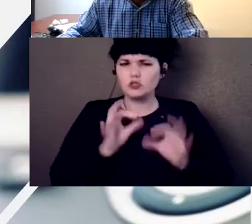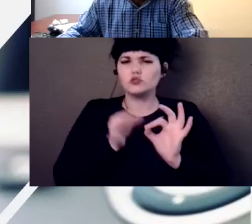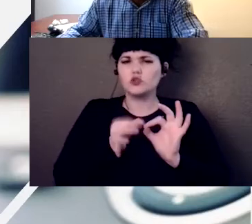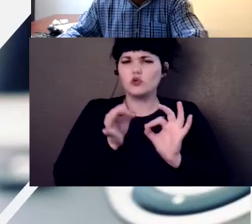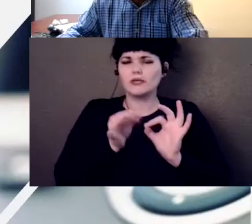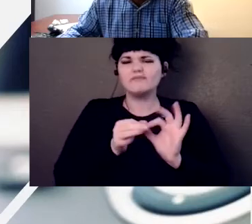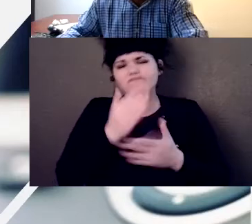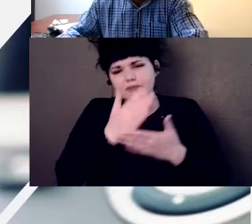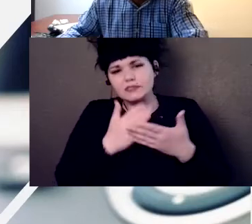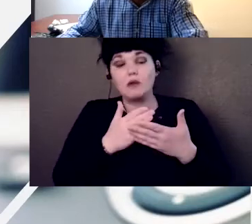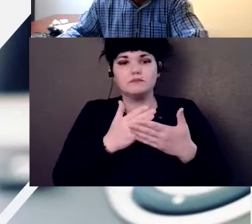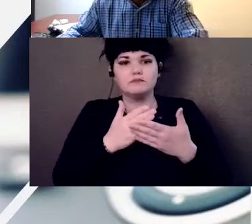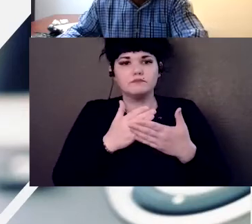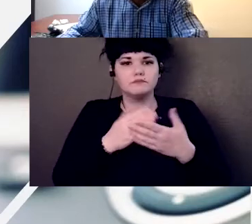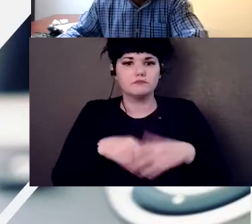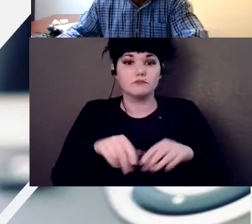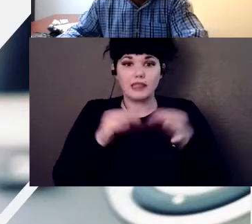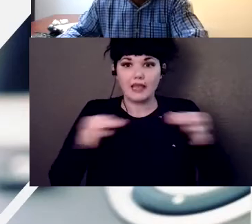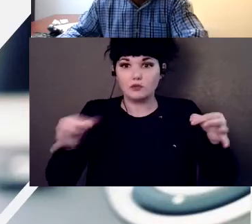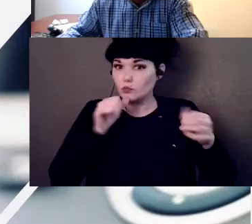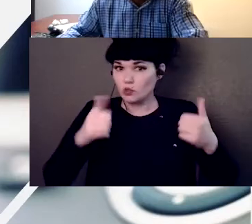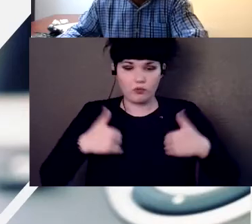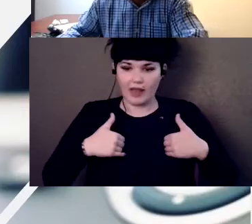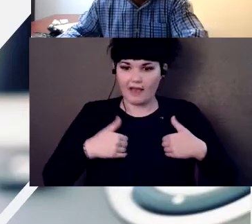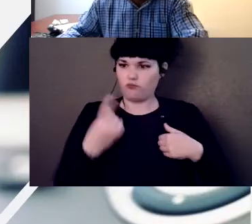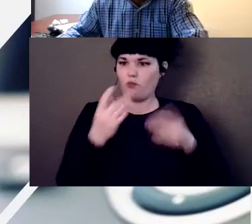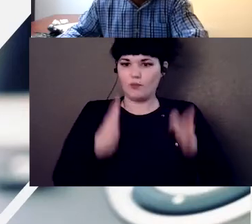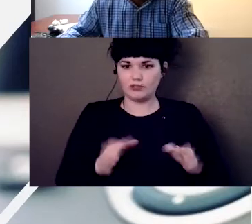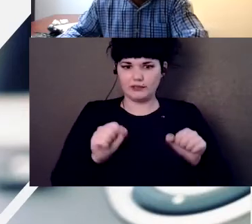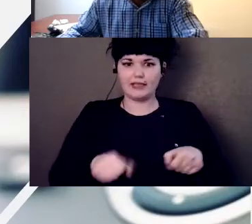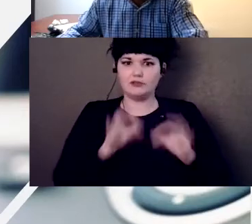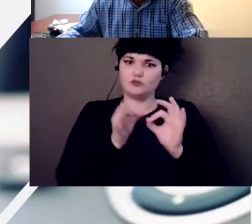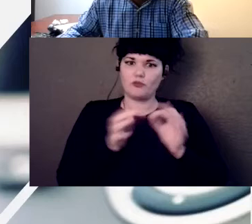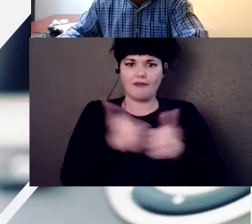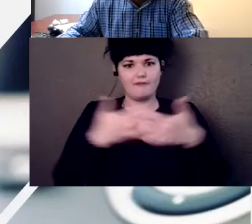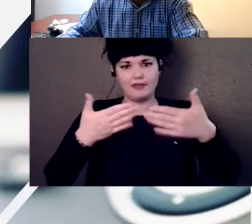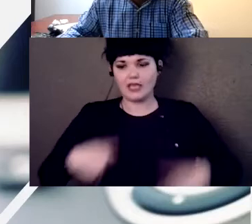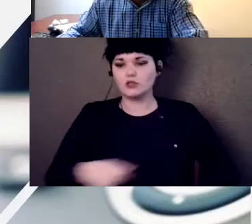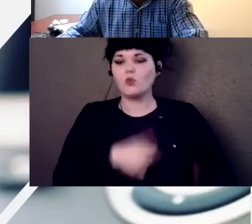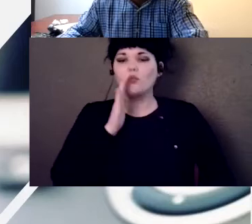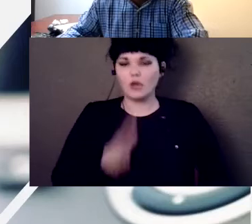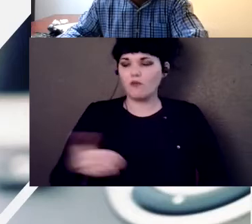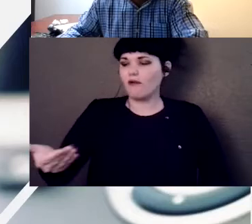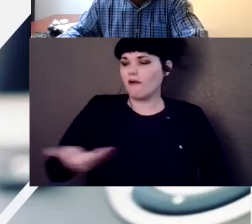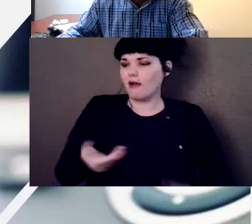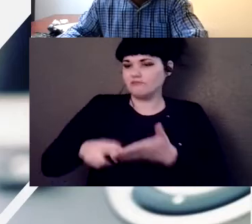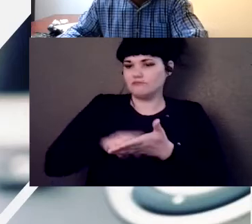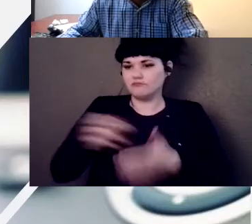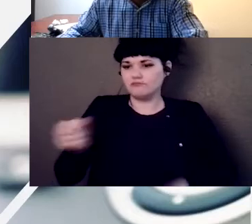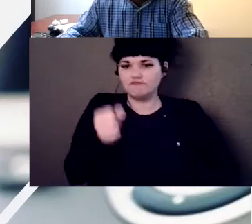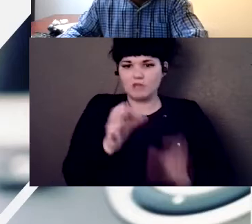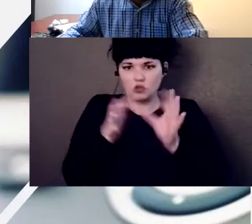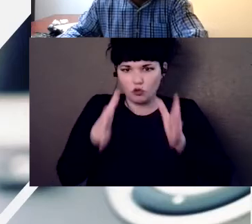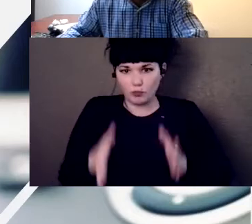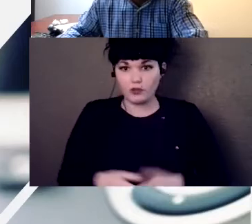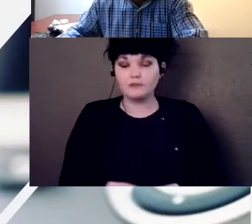have someone on staff who can interpret or translate for a particular language, we utilize interpretation and translation services.